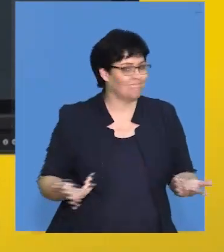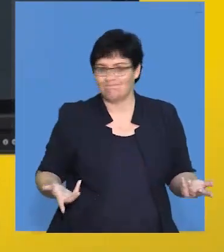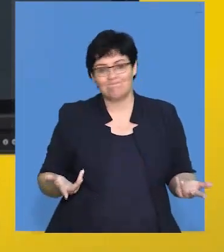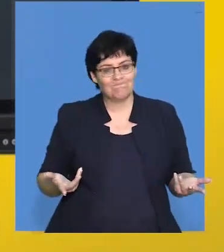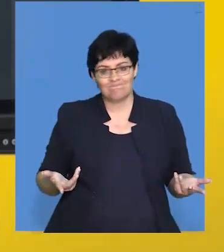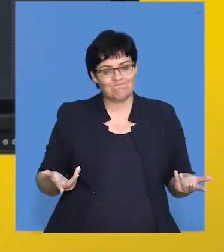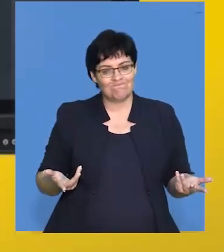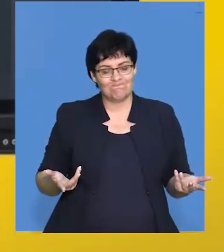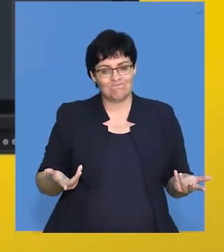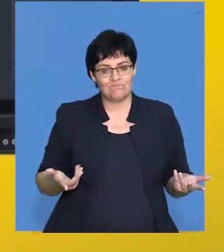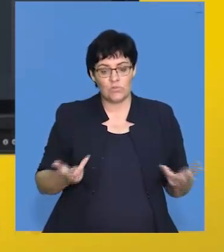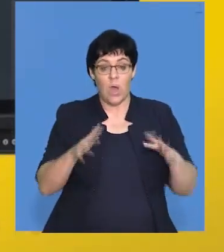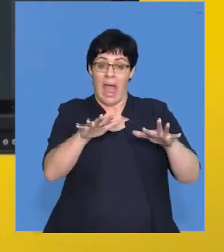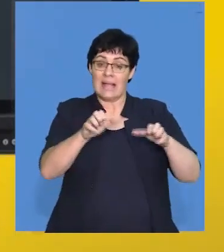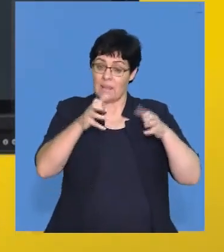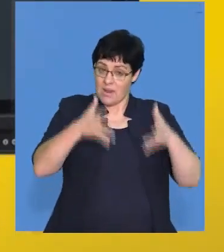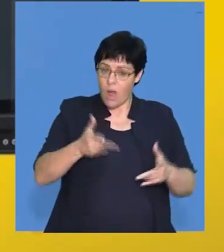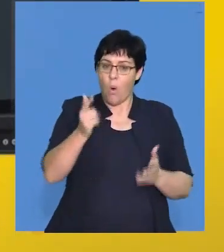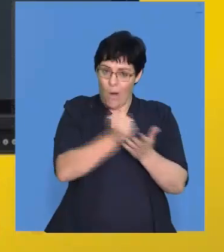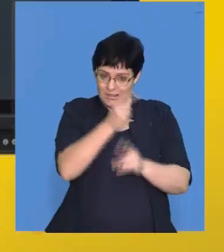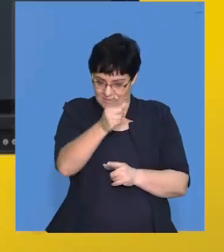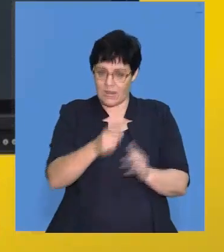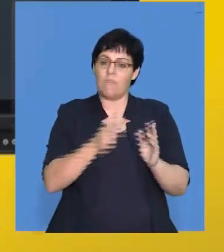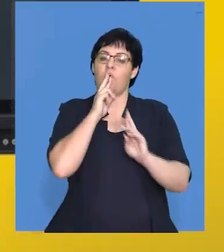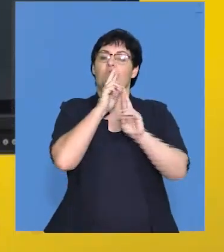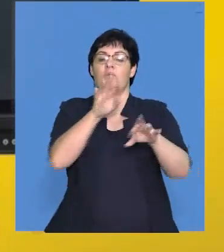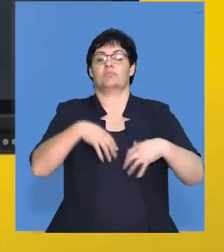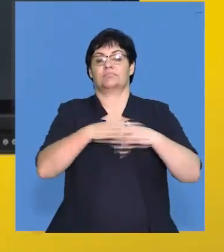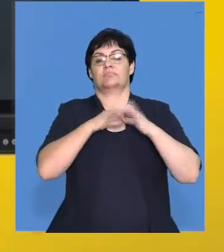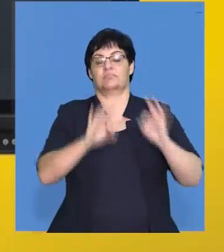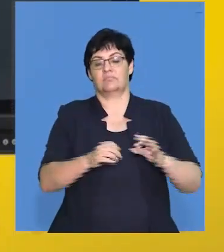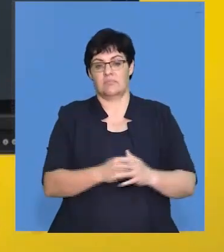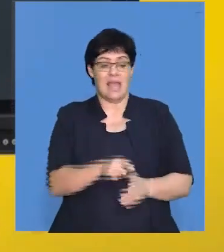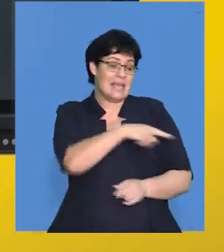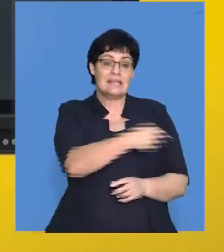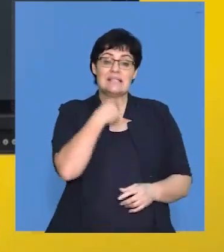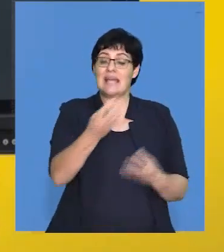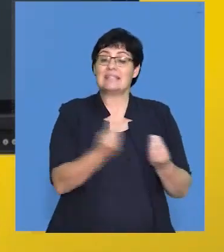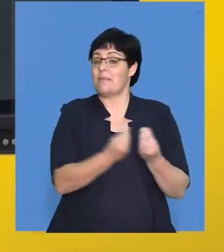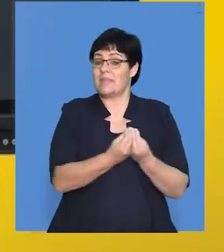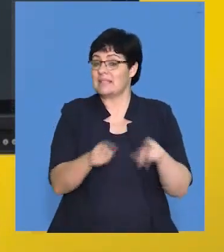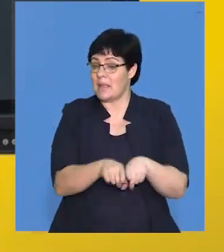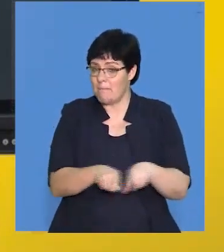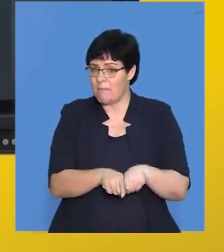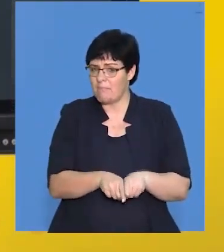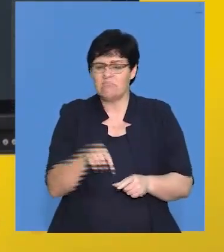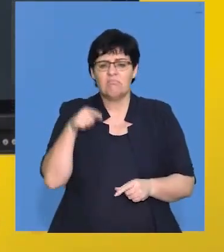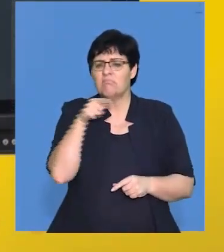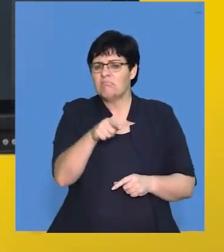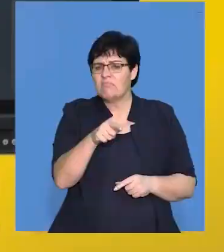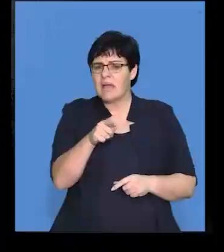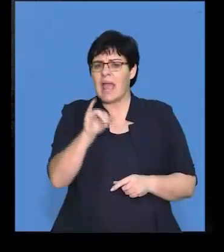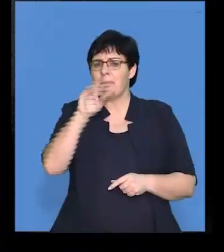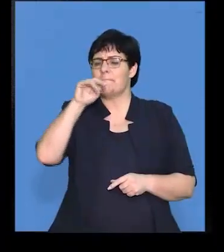for you. Now the examiner wants you to come up with that response. When he says something like that, what does